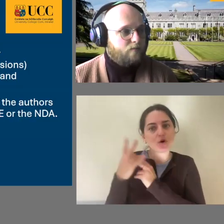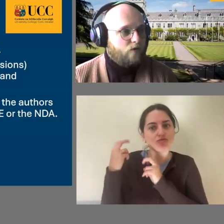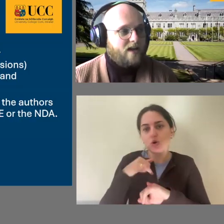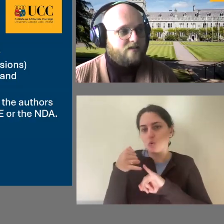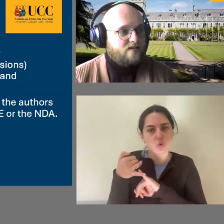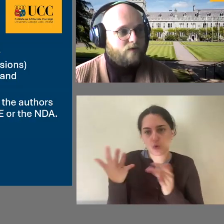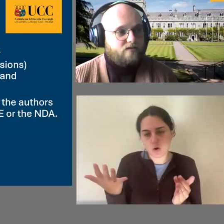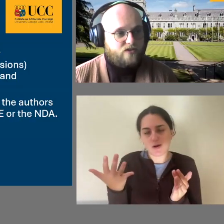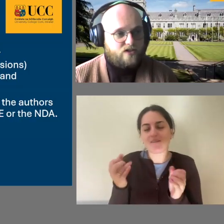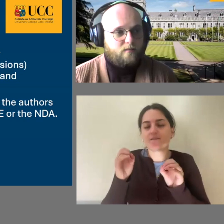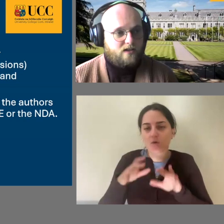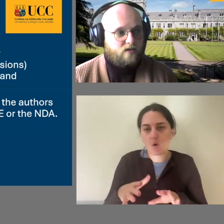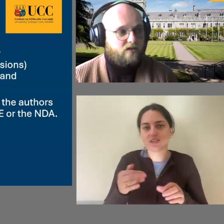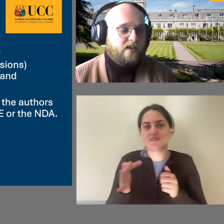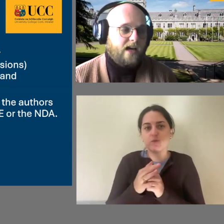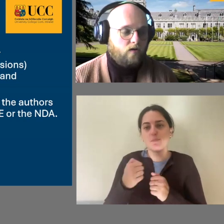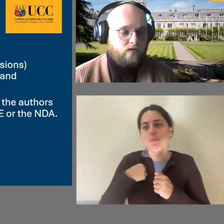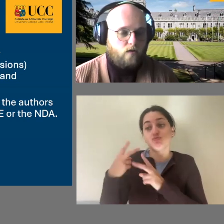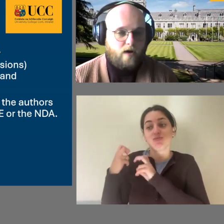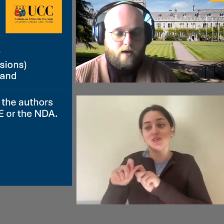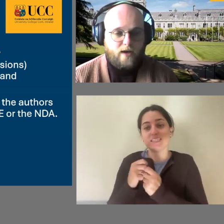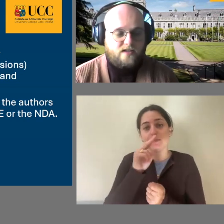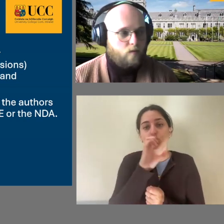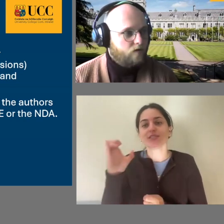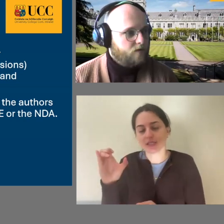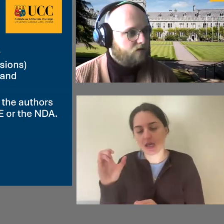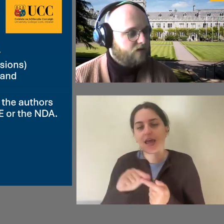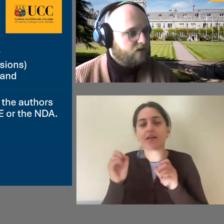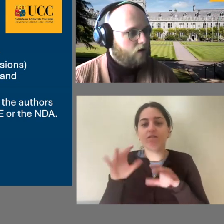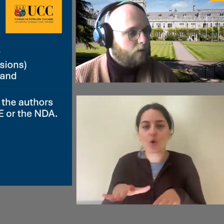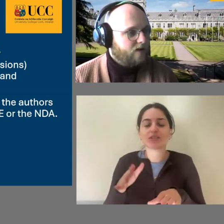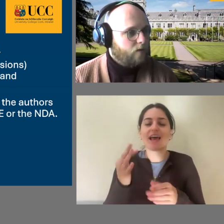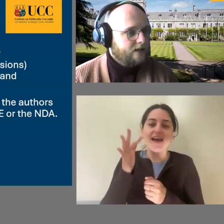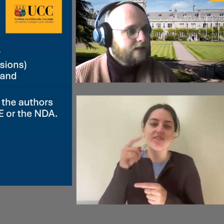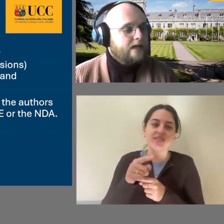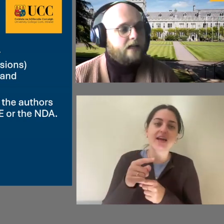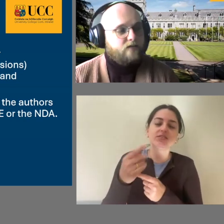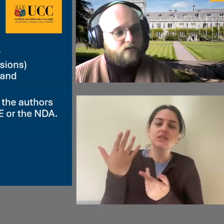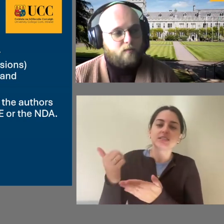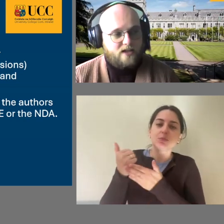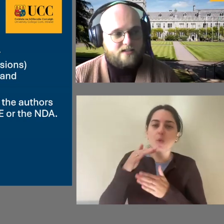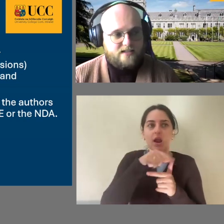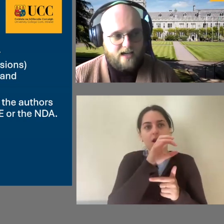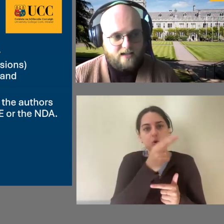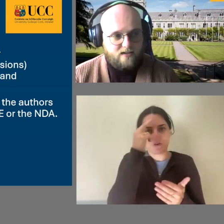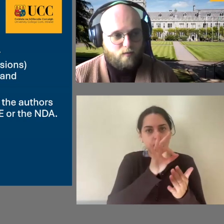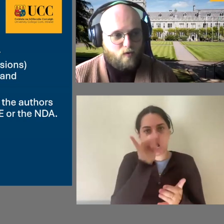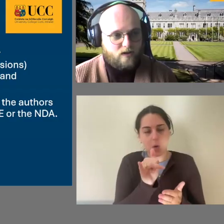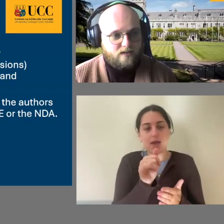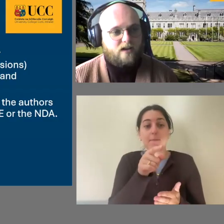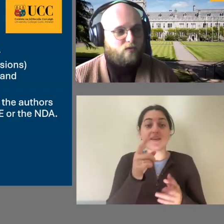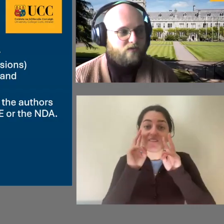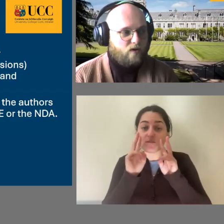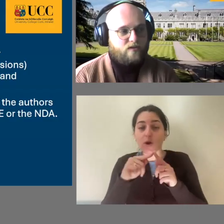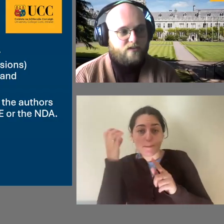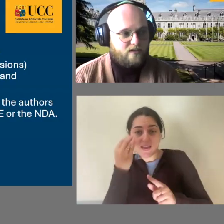research remains with the research team in UCC. And also we had support from the University of Galway as well. And the views and opinions contained in the